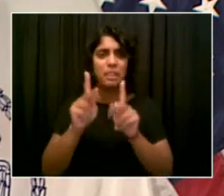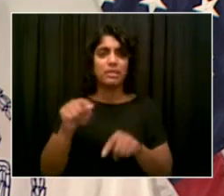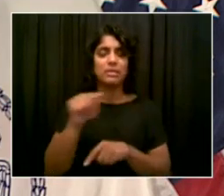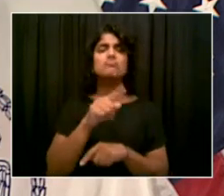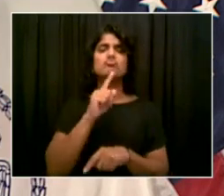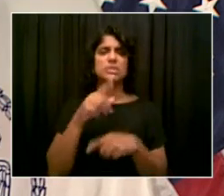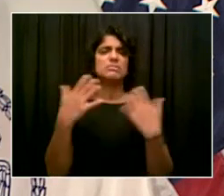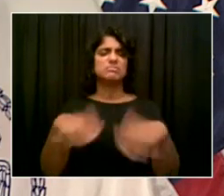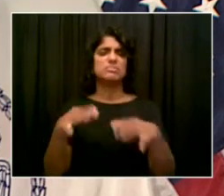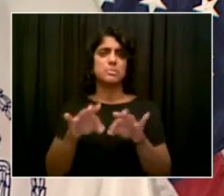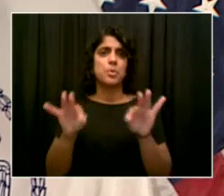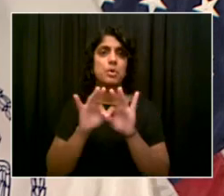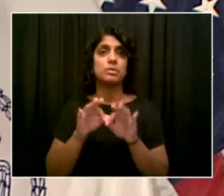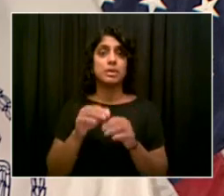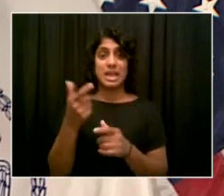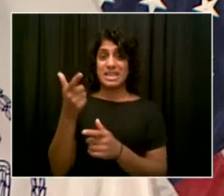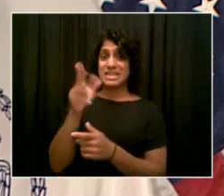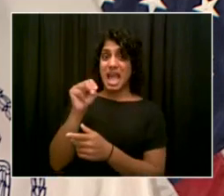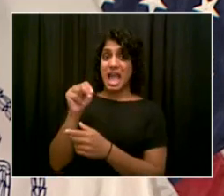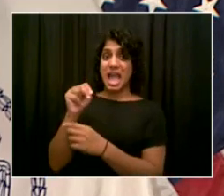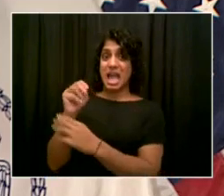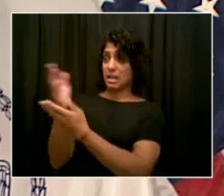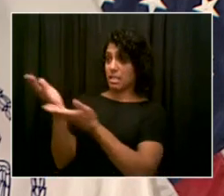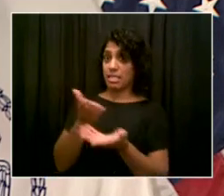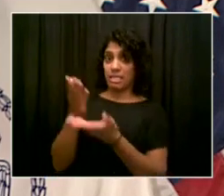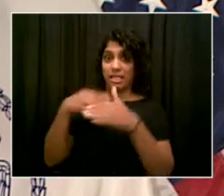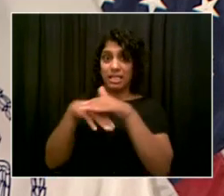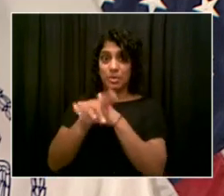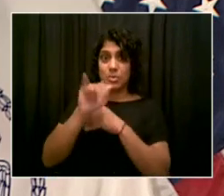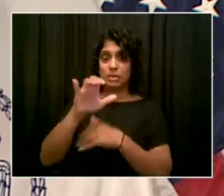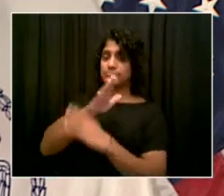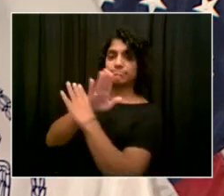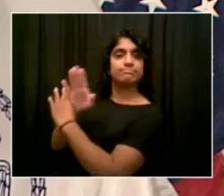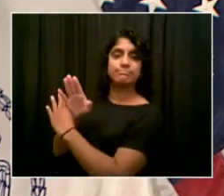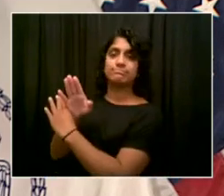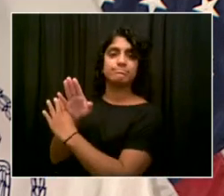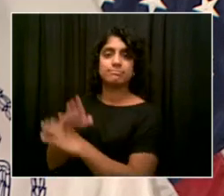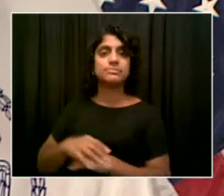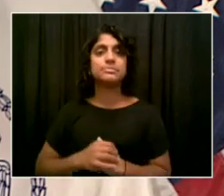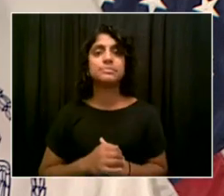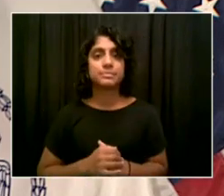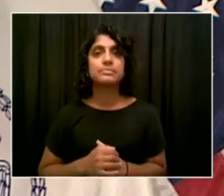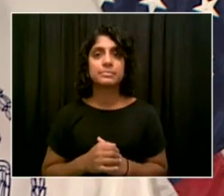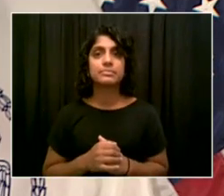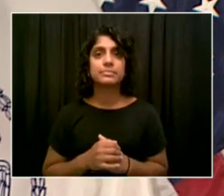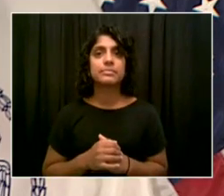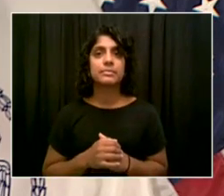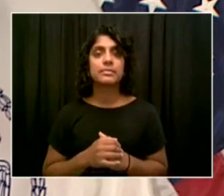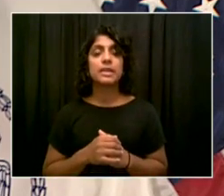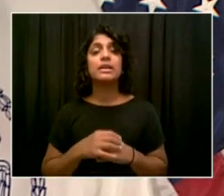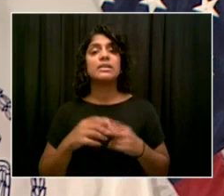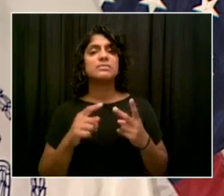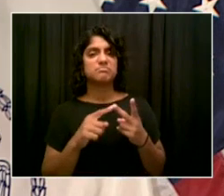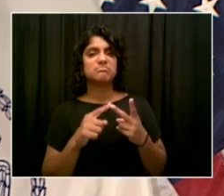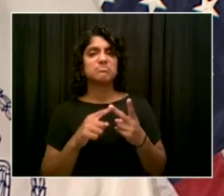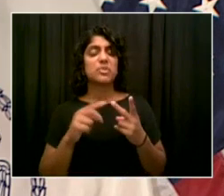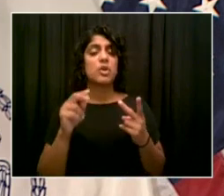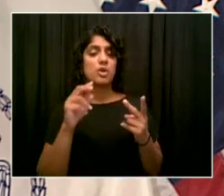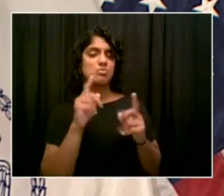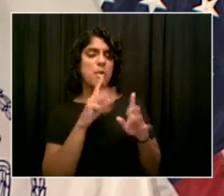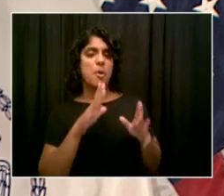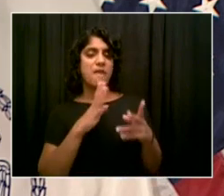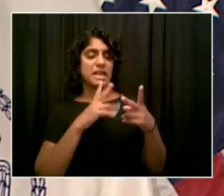Years over to COVID. I did ask about this last week, but we continue to see the increasing COVID cases